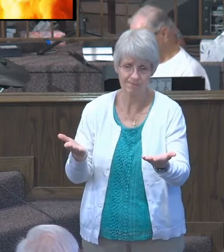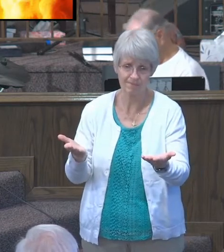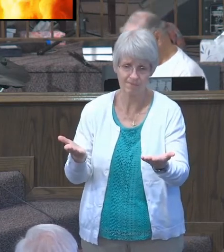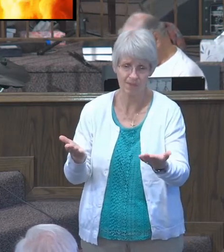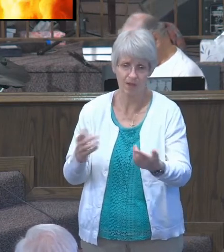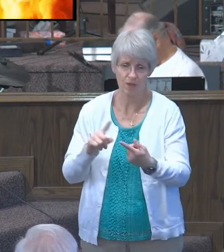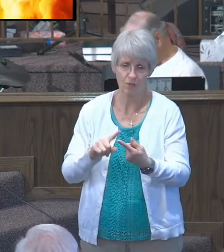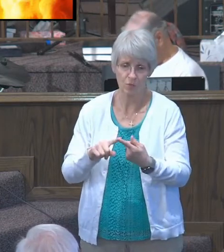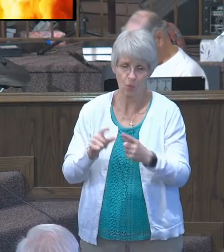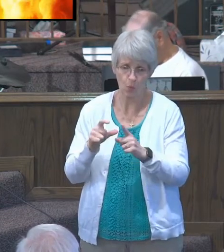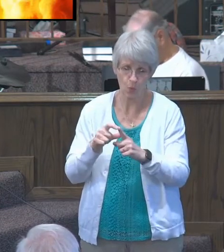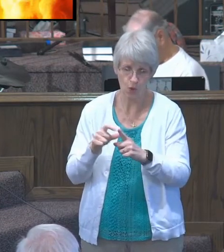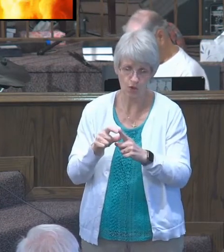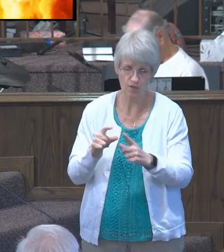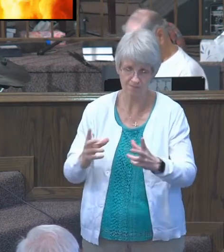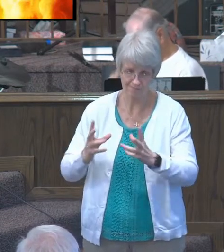today.